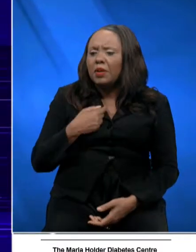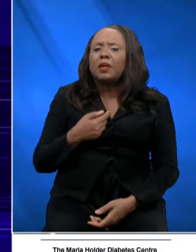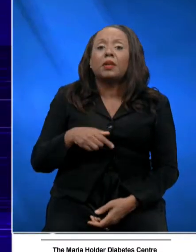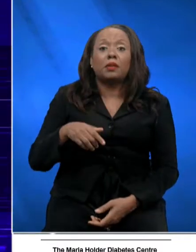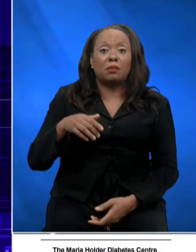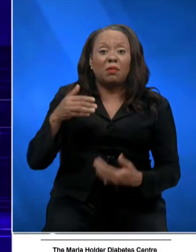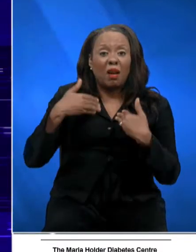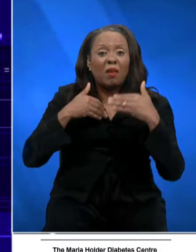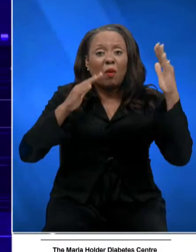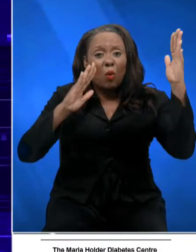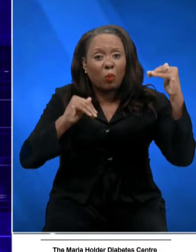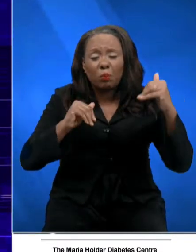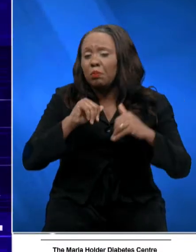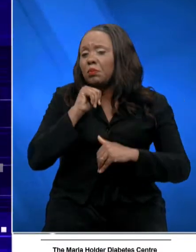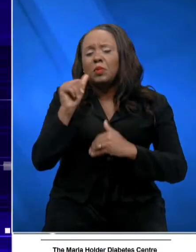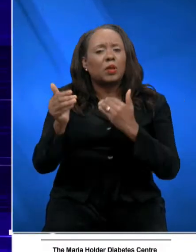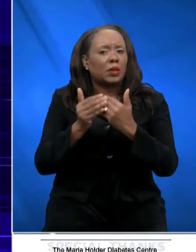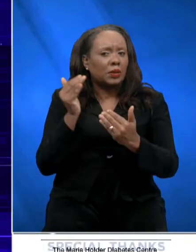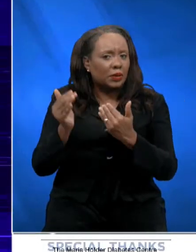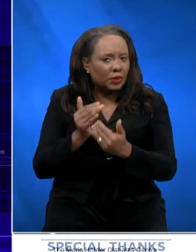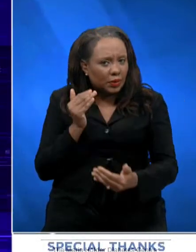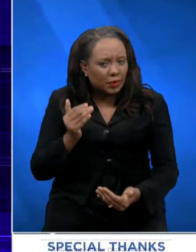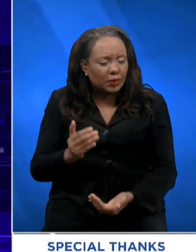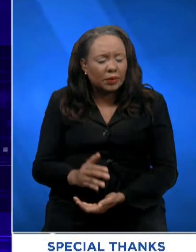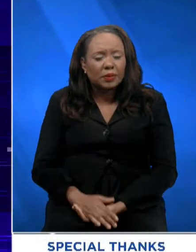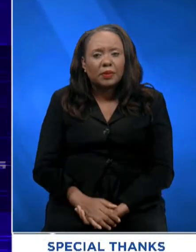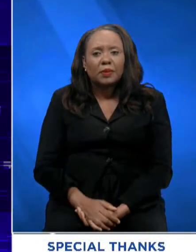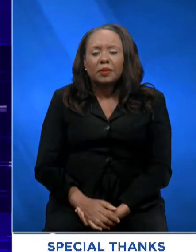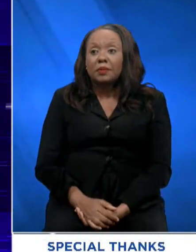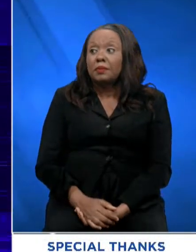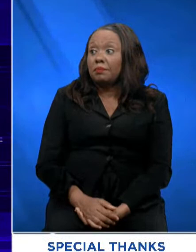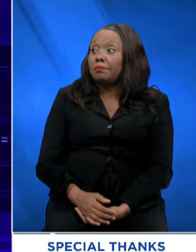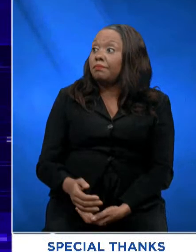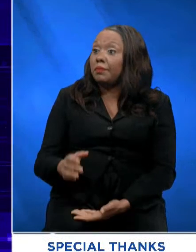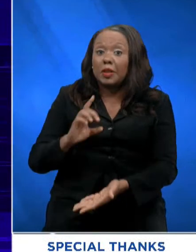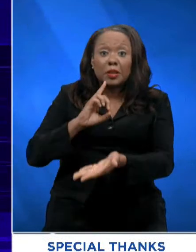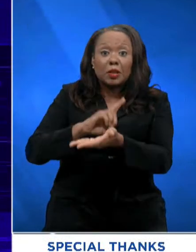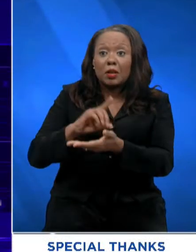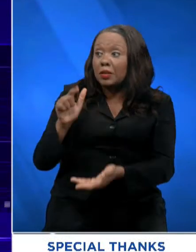It's not an easy road to walk. It's not. Okay. Dr. Ford St. Hill?